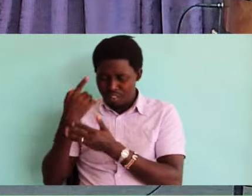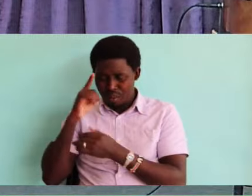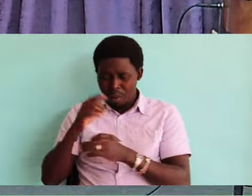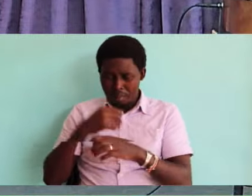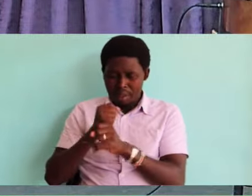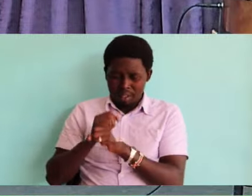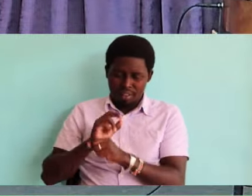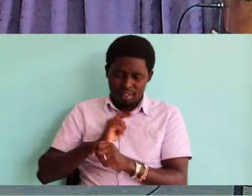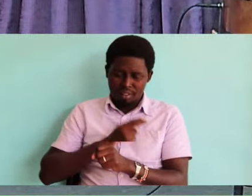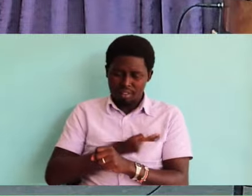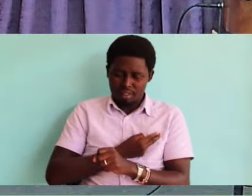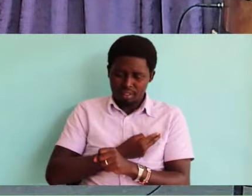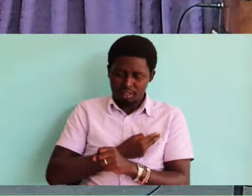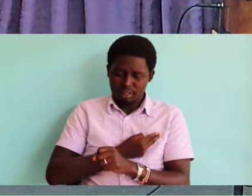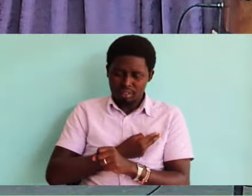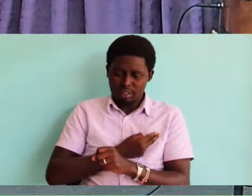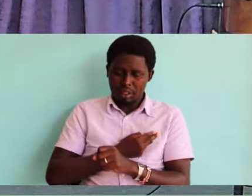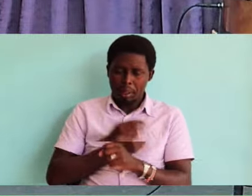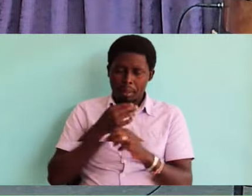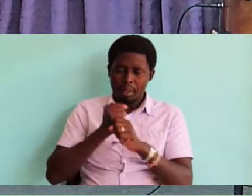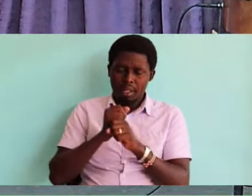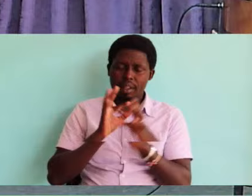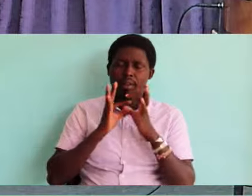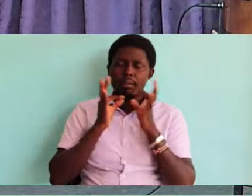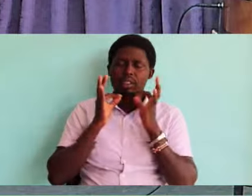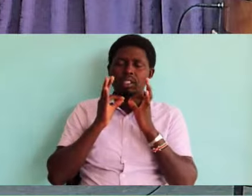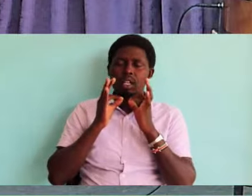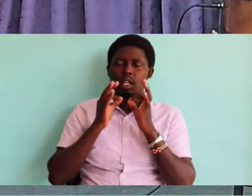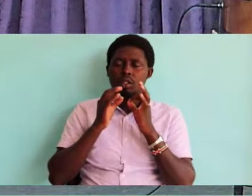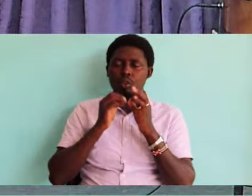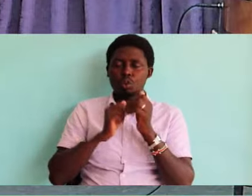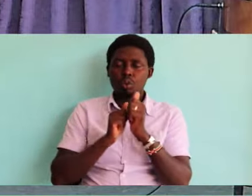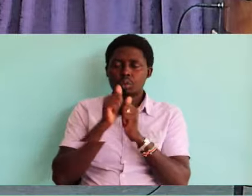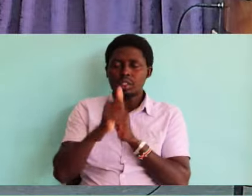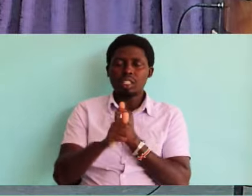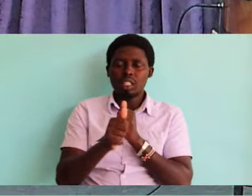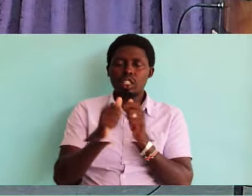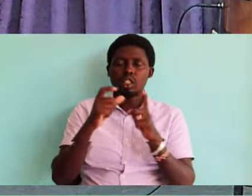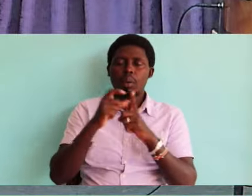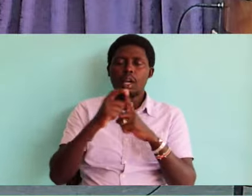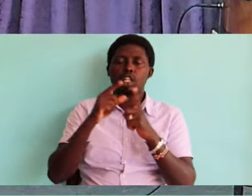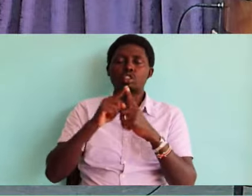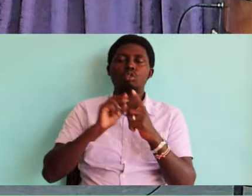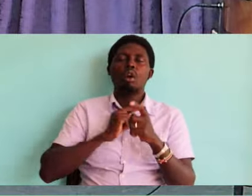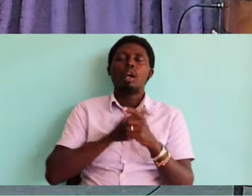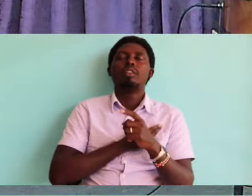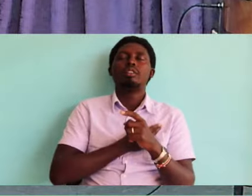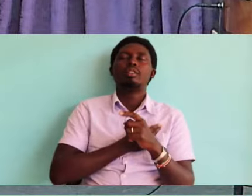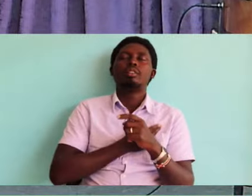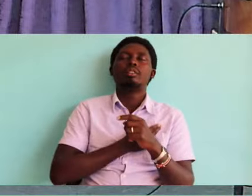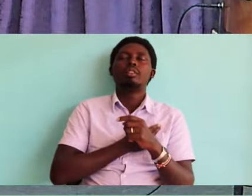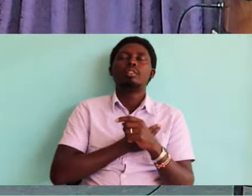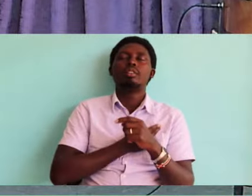to pass your word to us this afternoon.